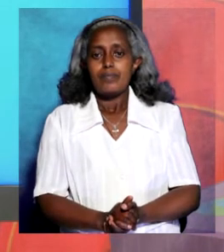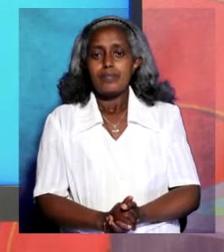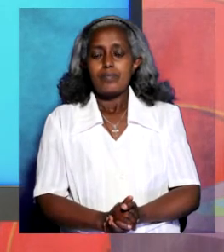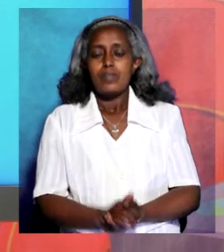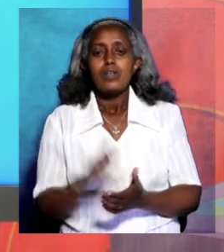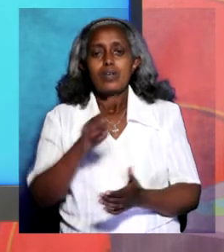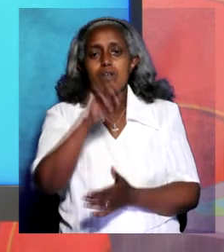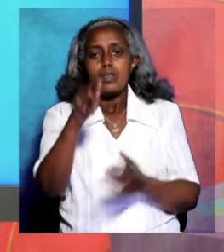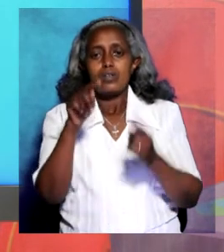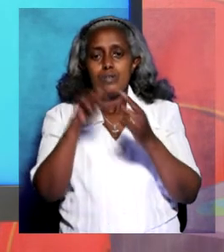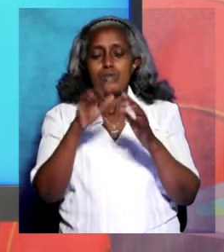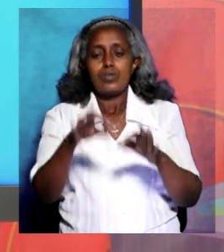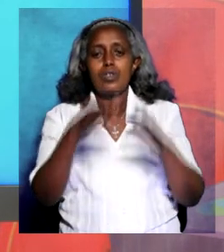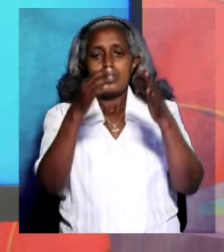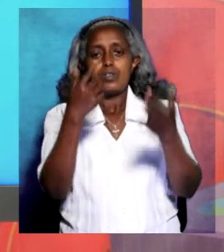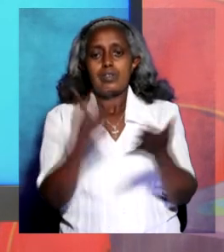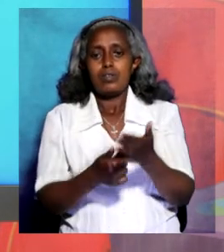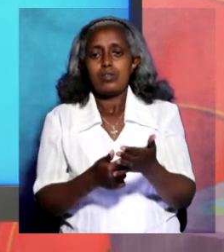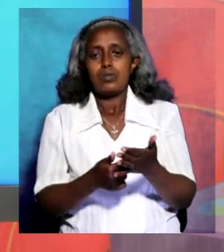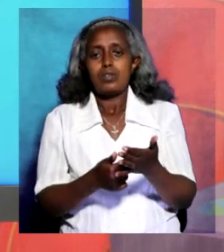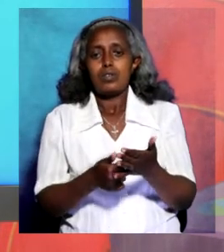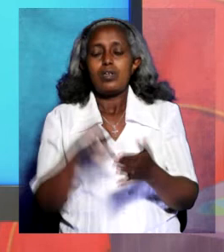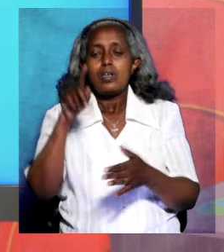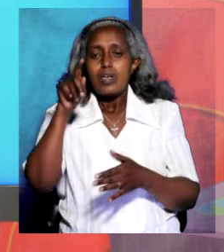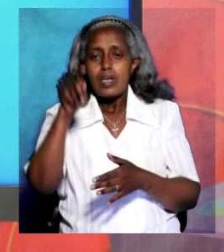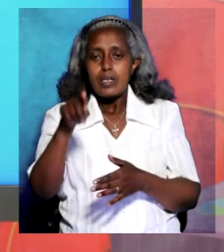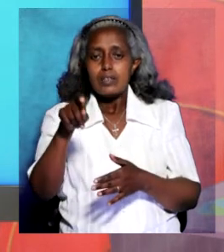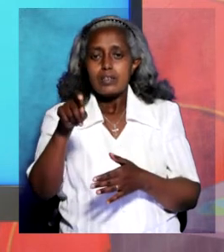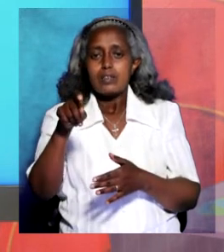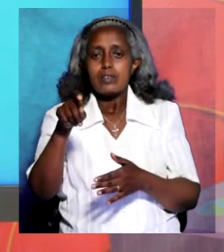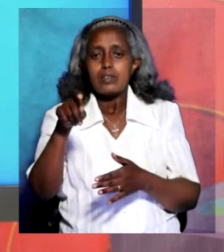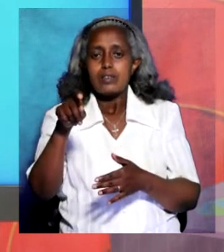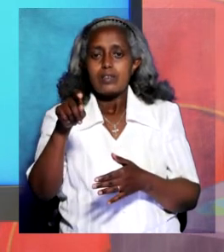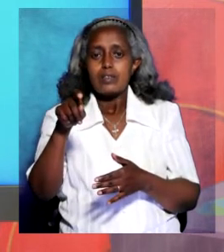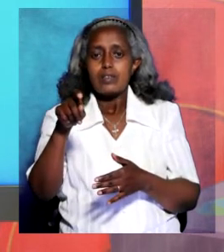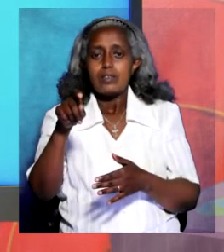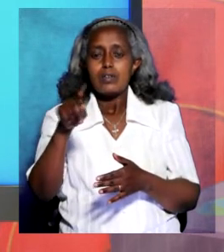we are asked also to translate this one. X,